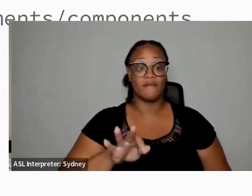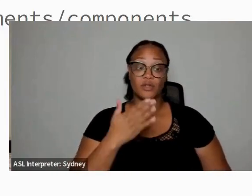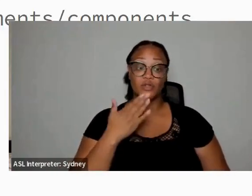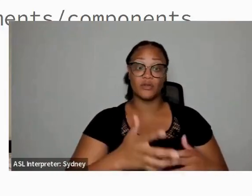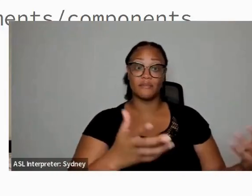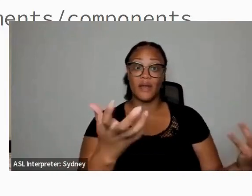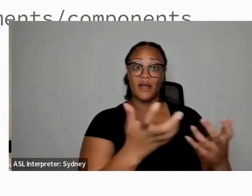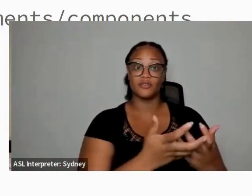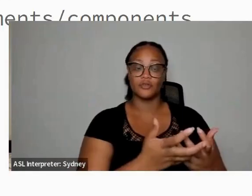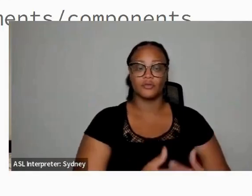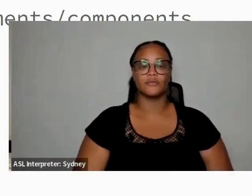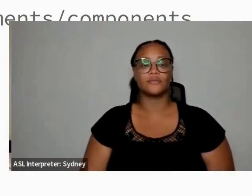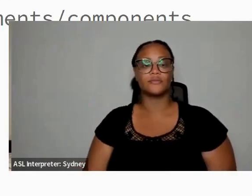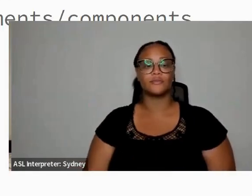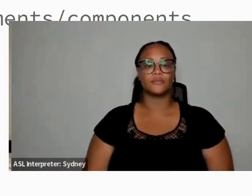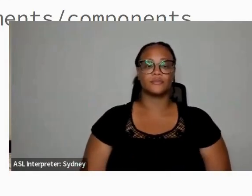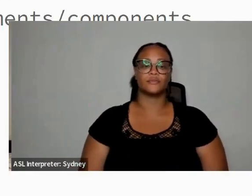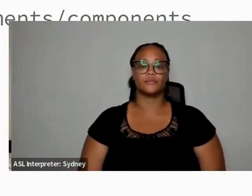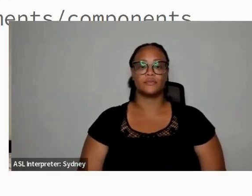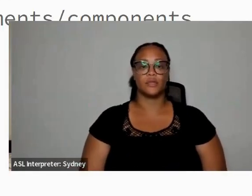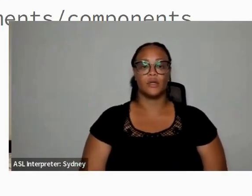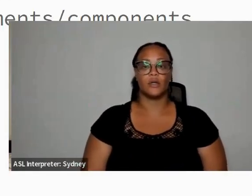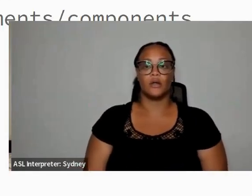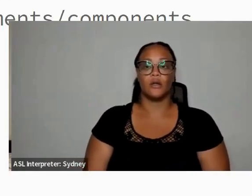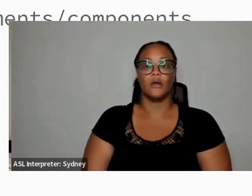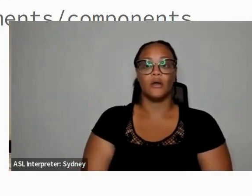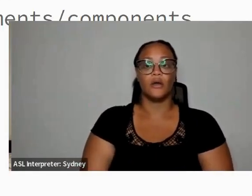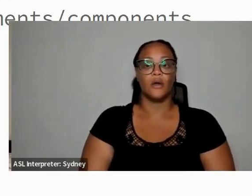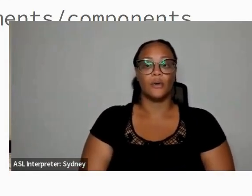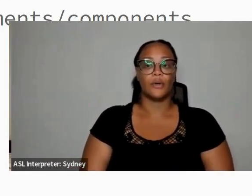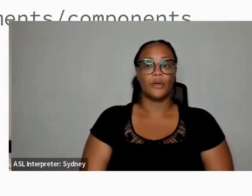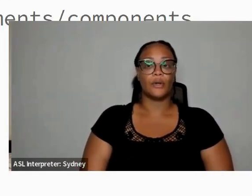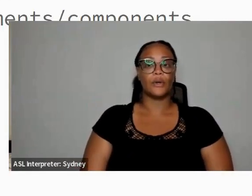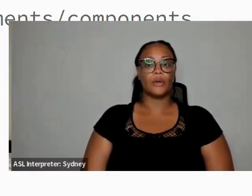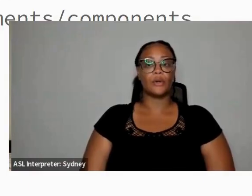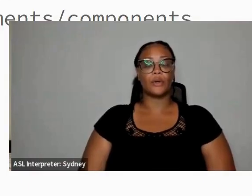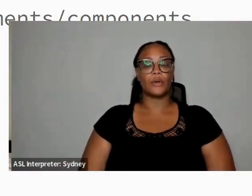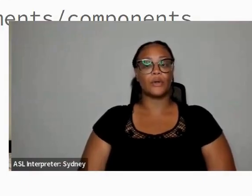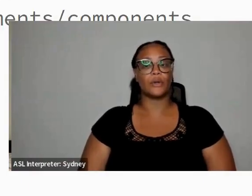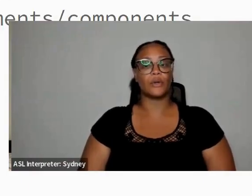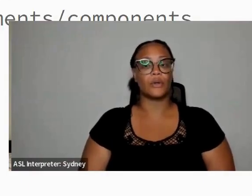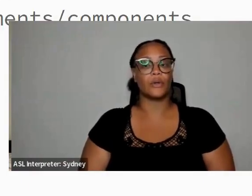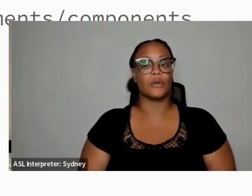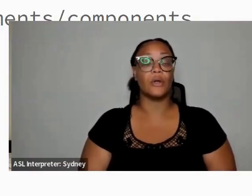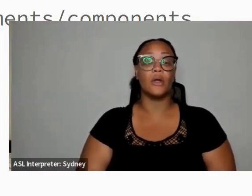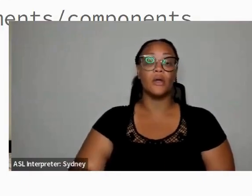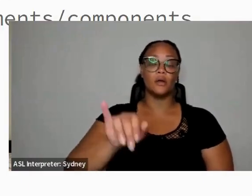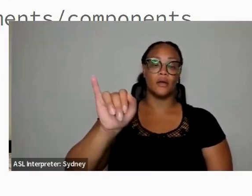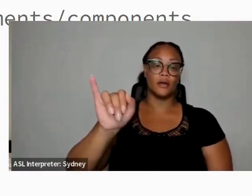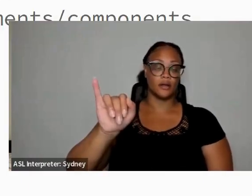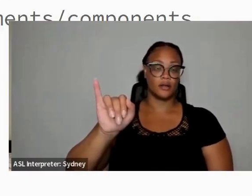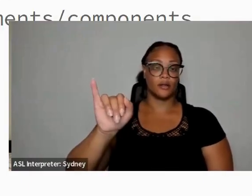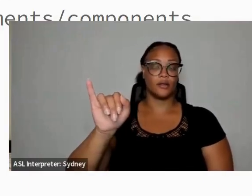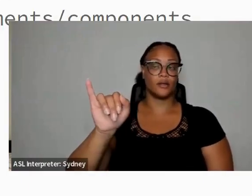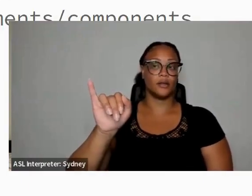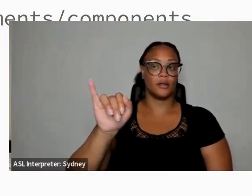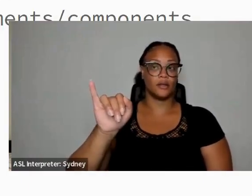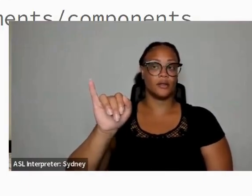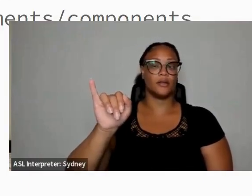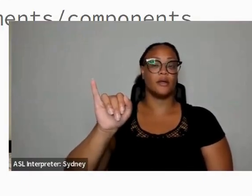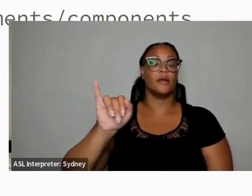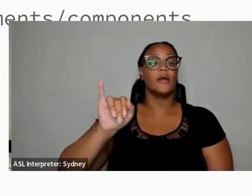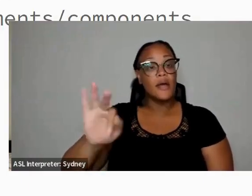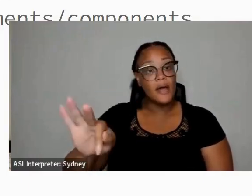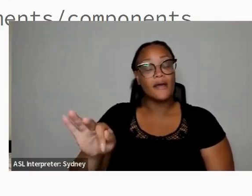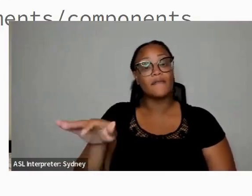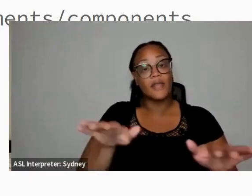If there are different camps or things or classes, like exercise classes, communicating any medical